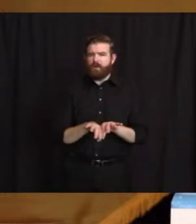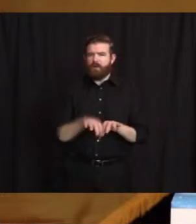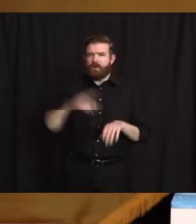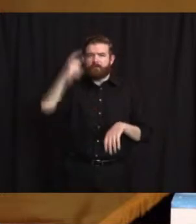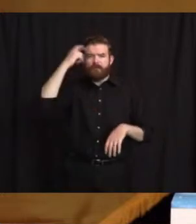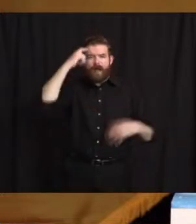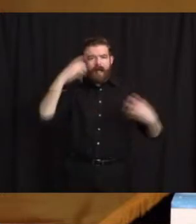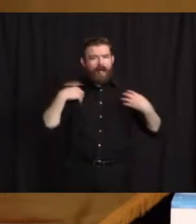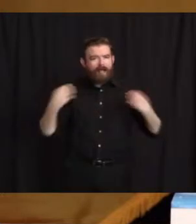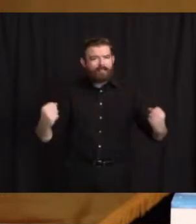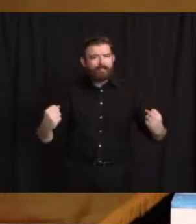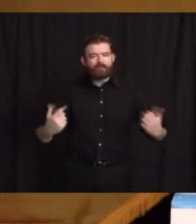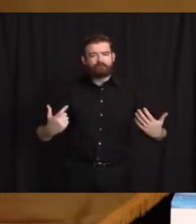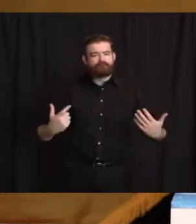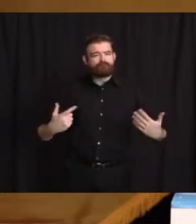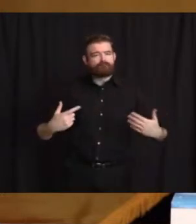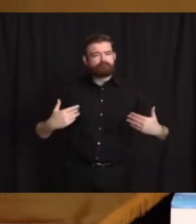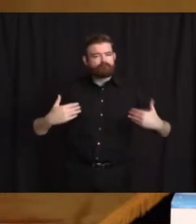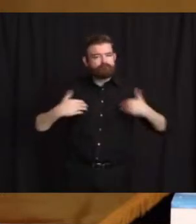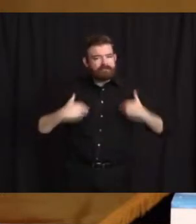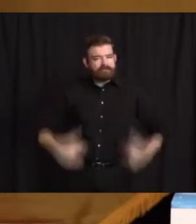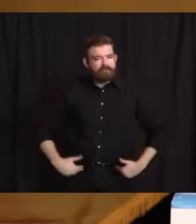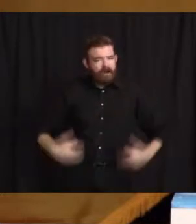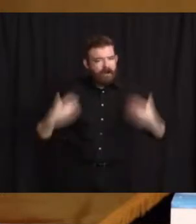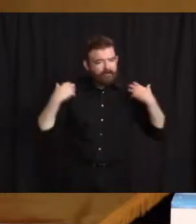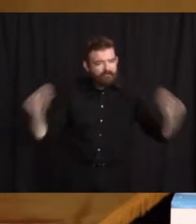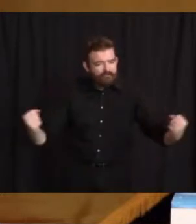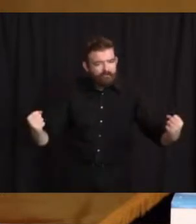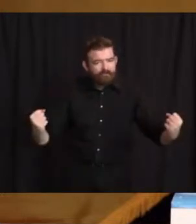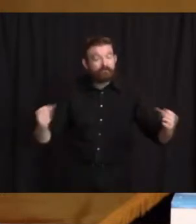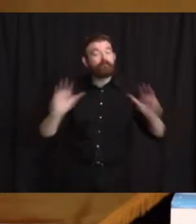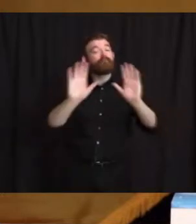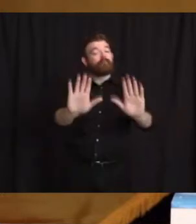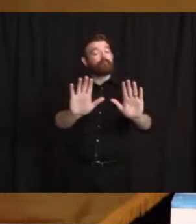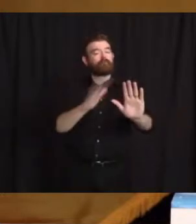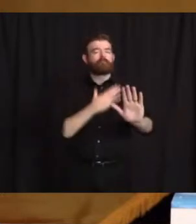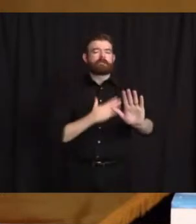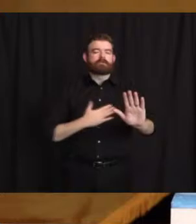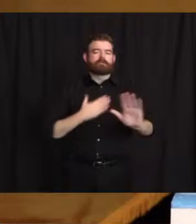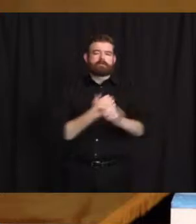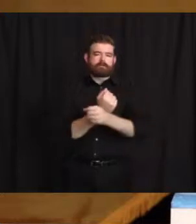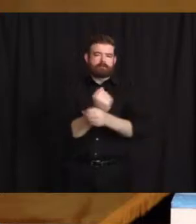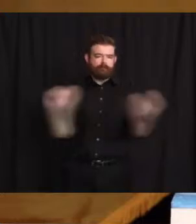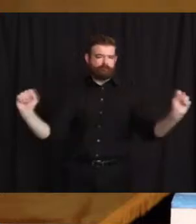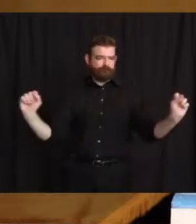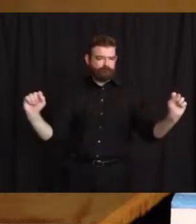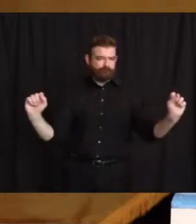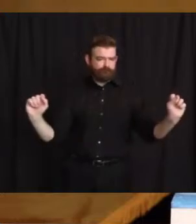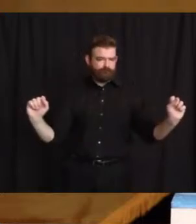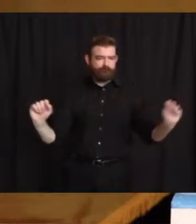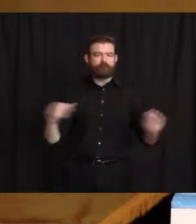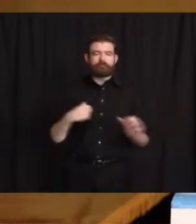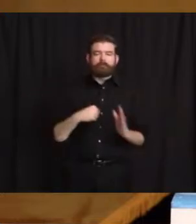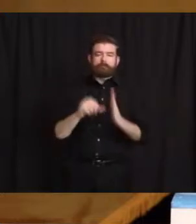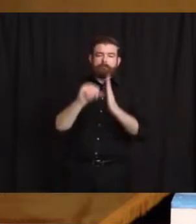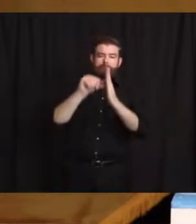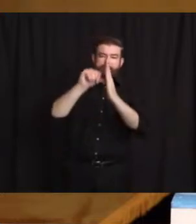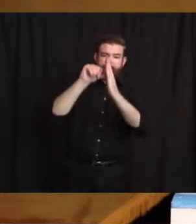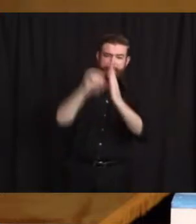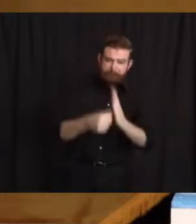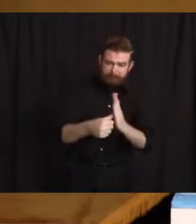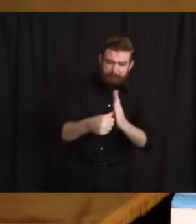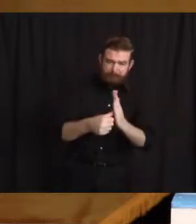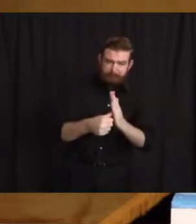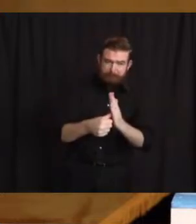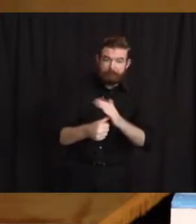to enjoy these activities safely. So today I want to reemphasize the importance of taking precautions to